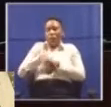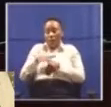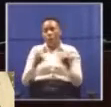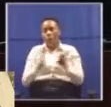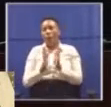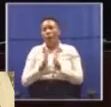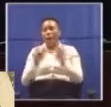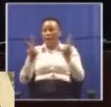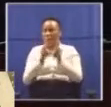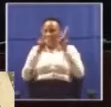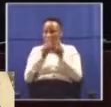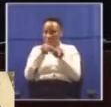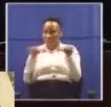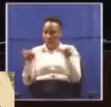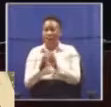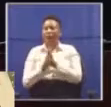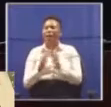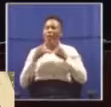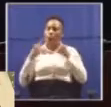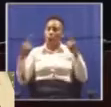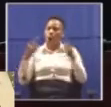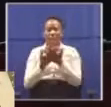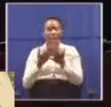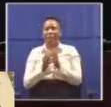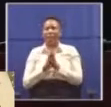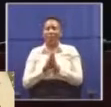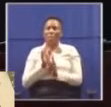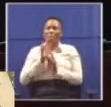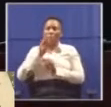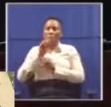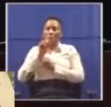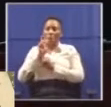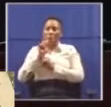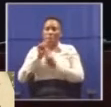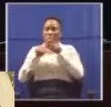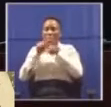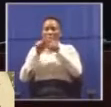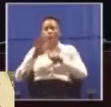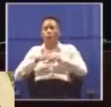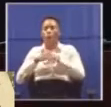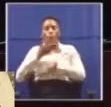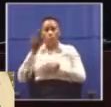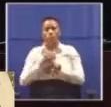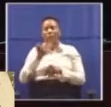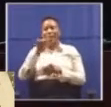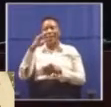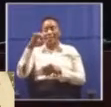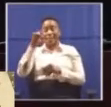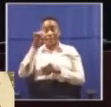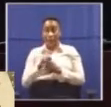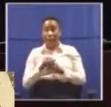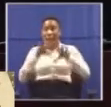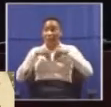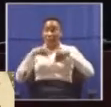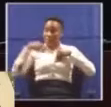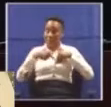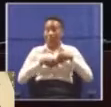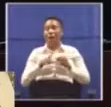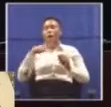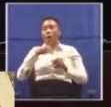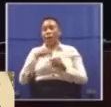abuse without alerting perpetrators. The ACDP would like to thank the participants in this very important discussion. We'd like to thank